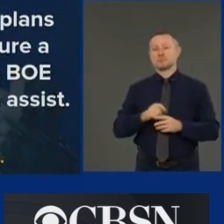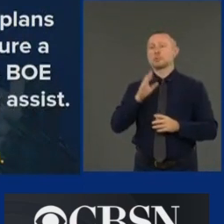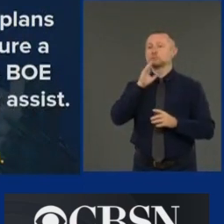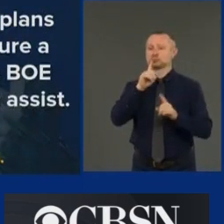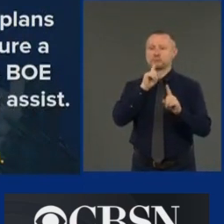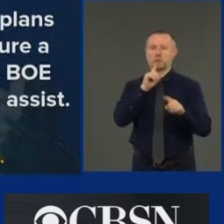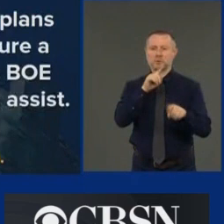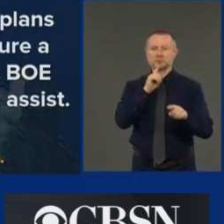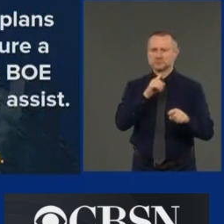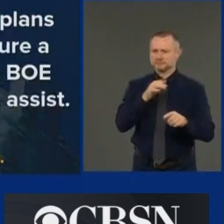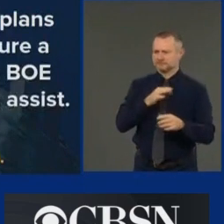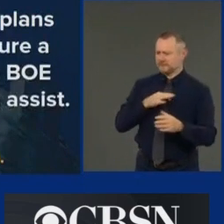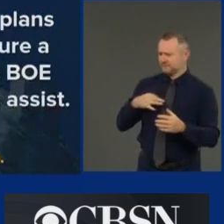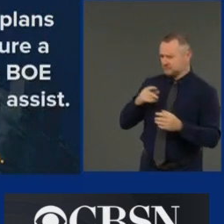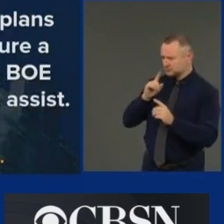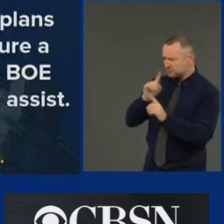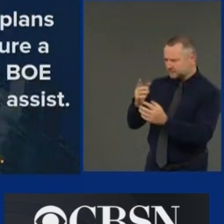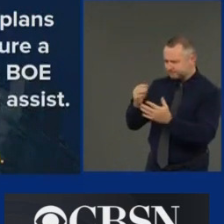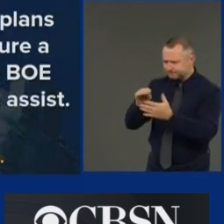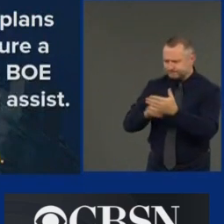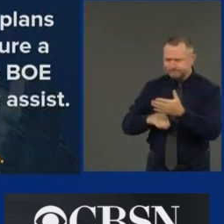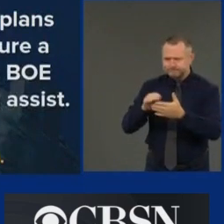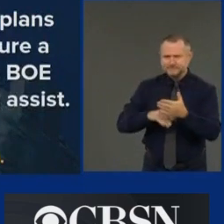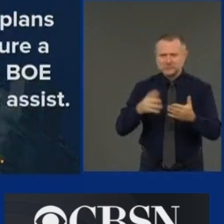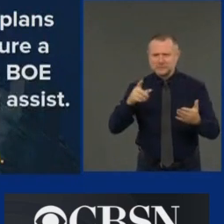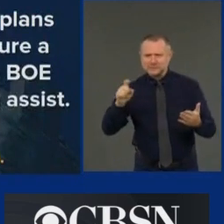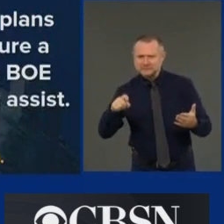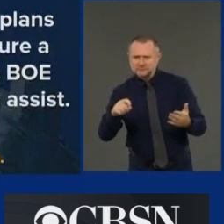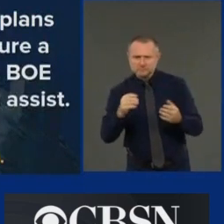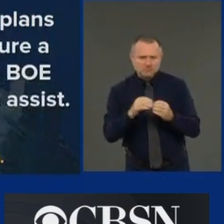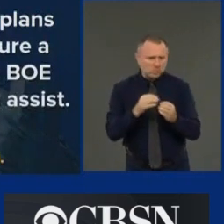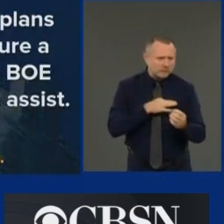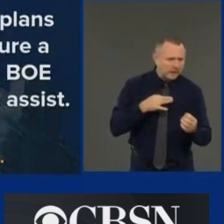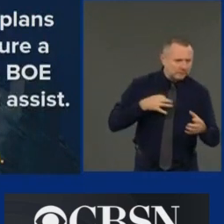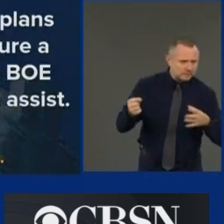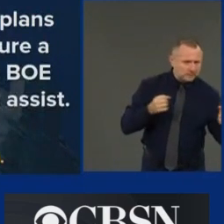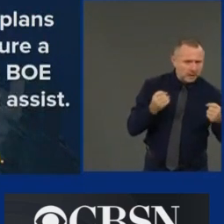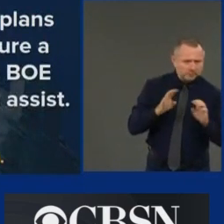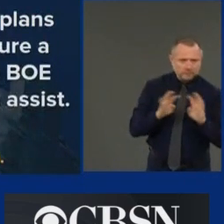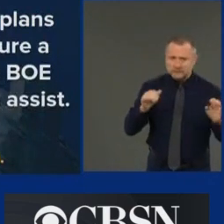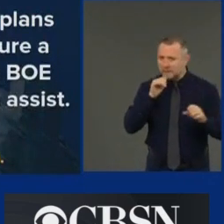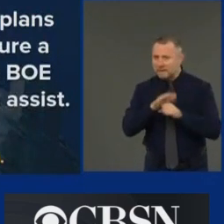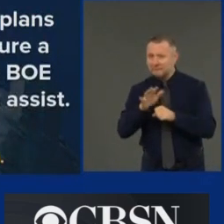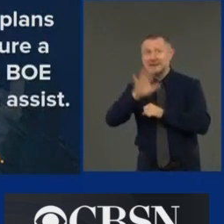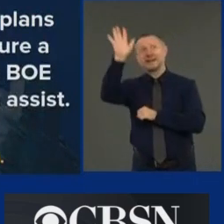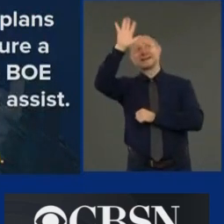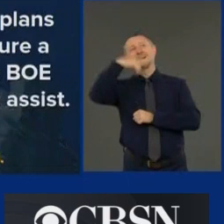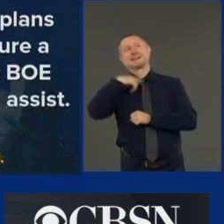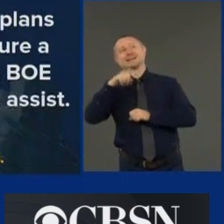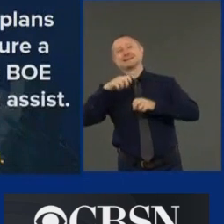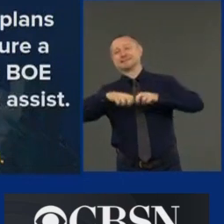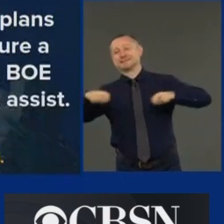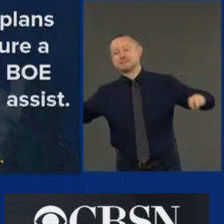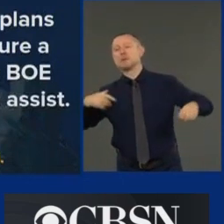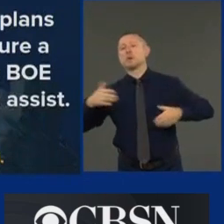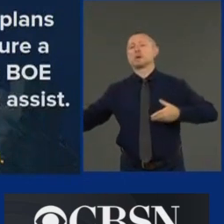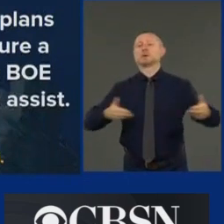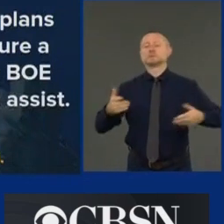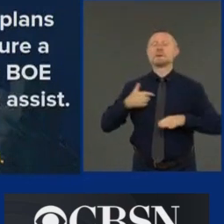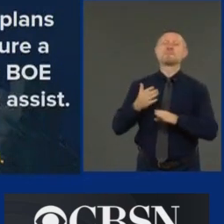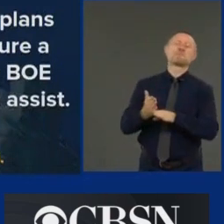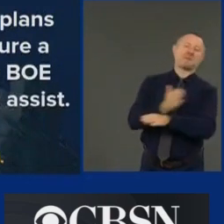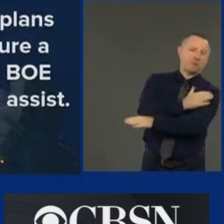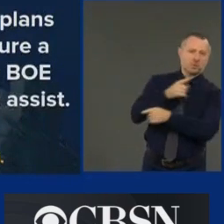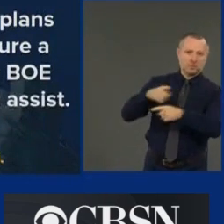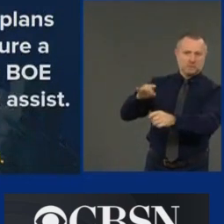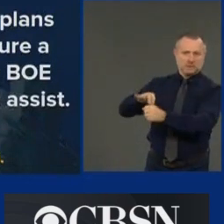for additional staff. If they don't have the staff, tell us before, so you can get